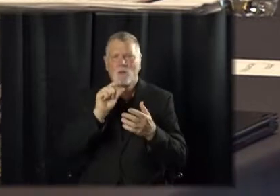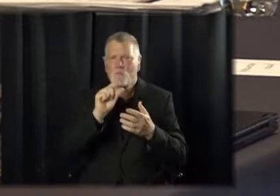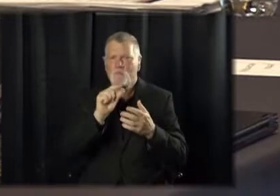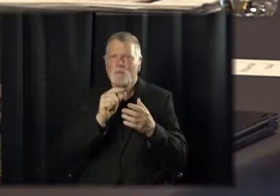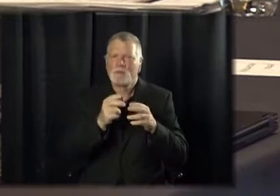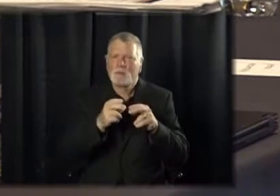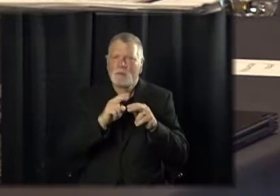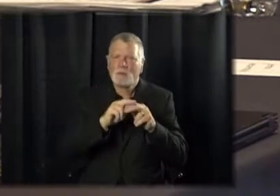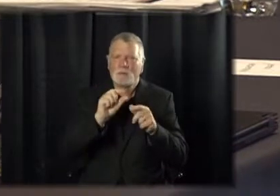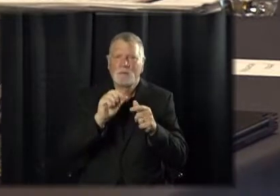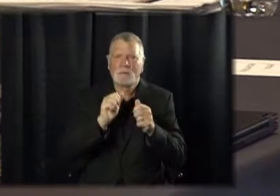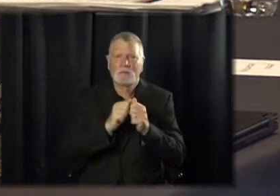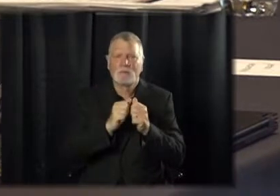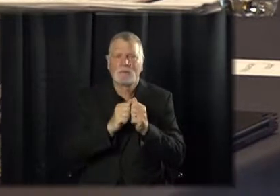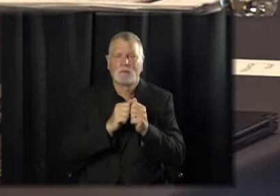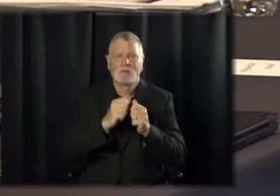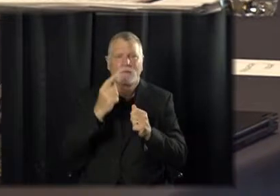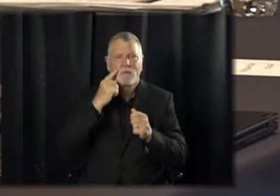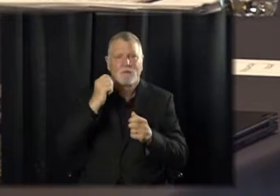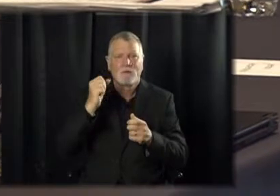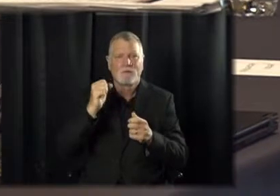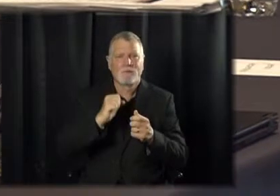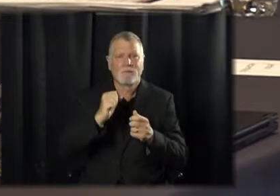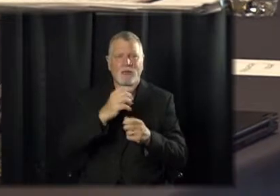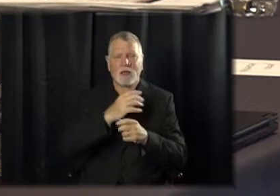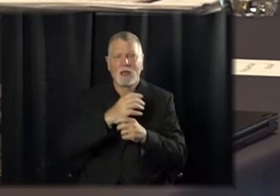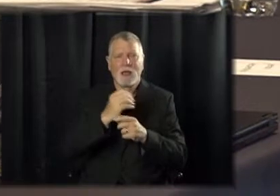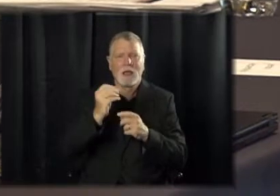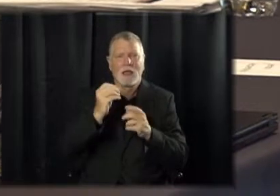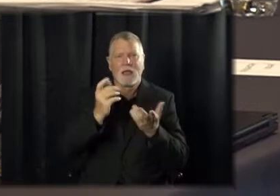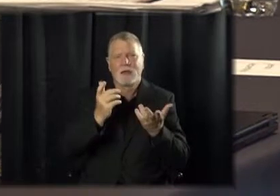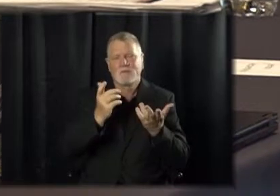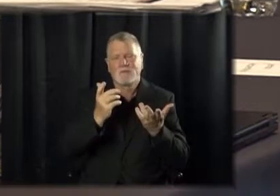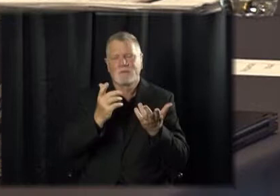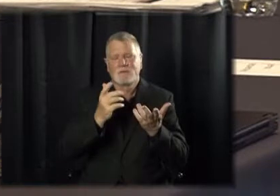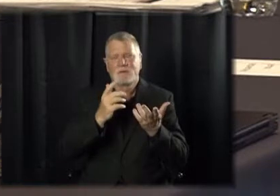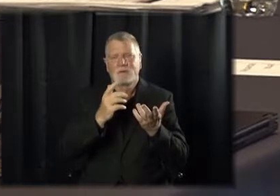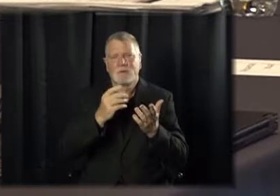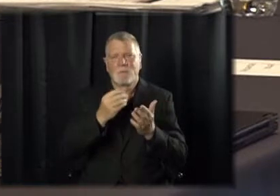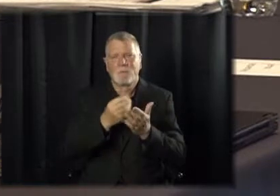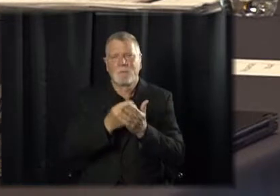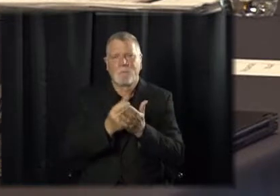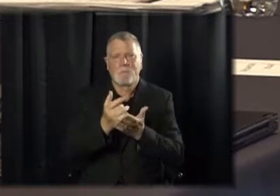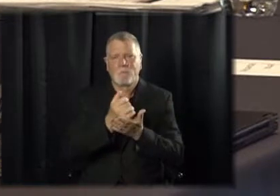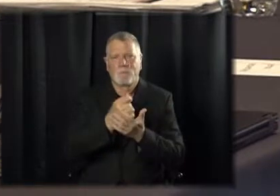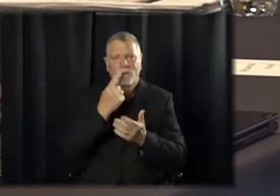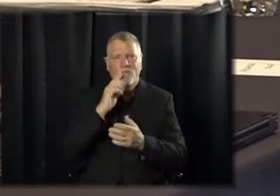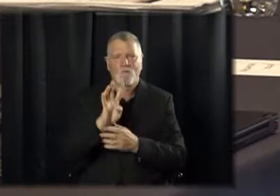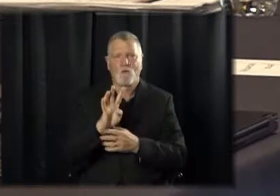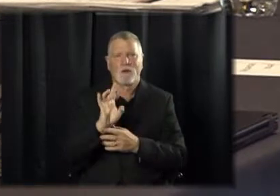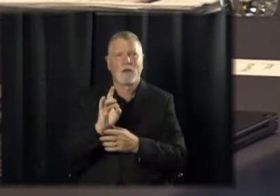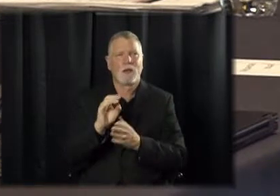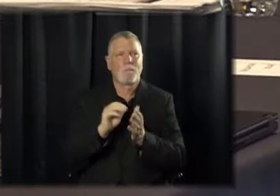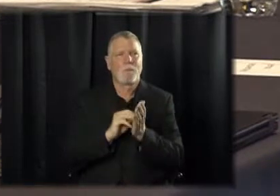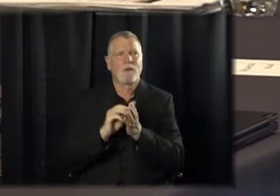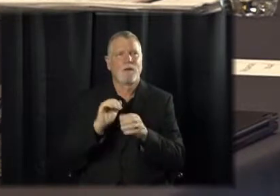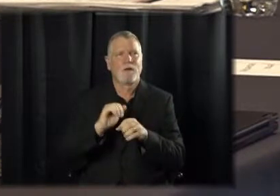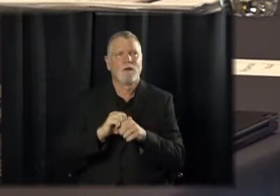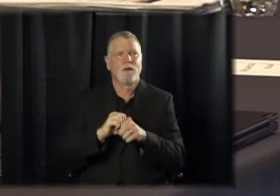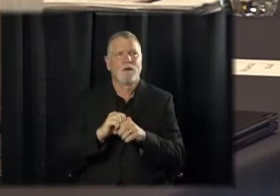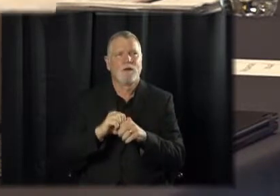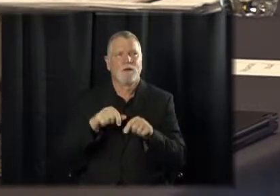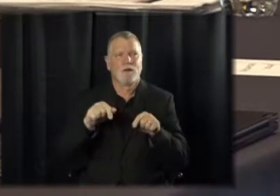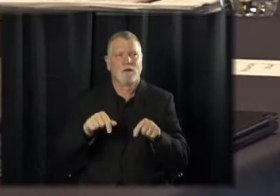increases, slot machine fees, dues and fees, and other revenue measures which total $48 million in revenue